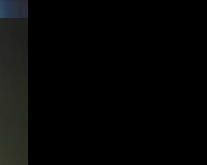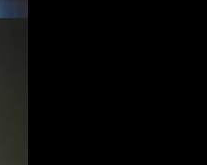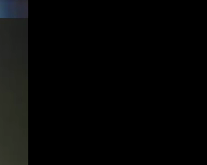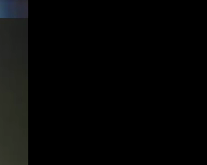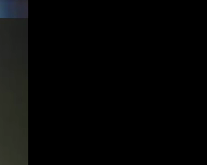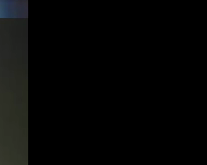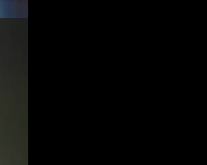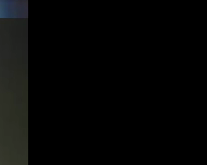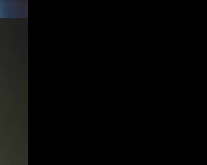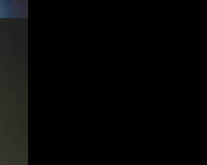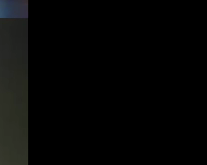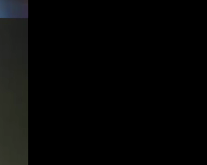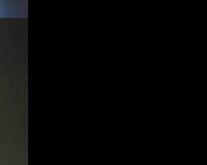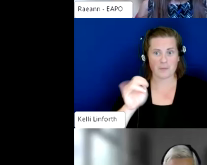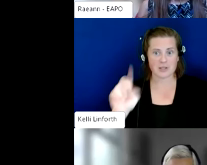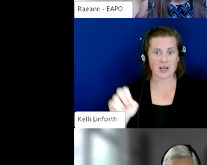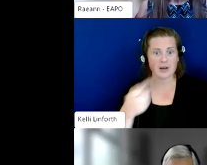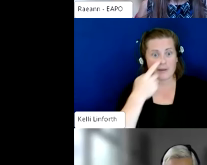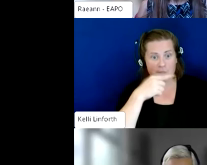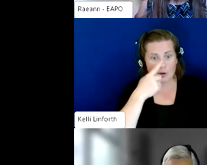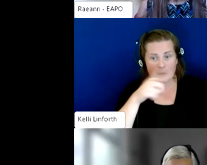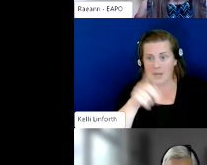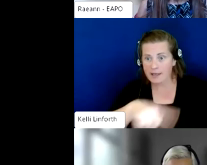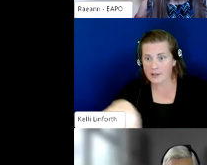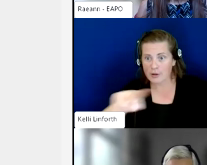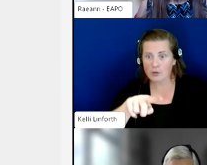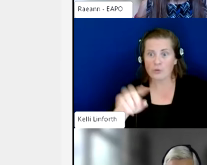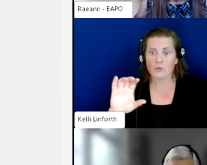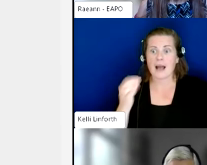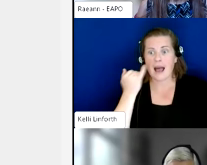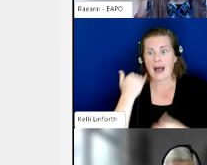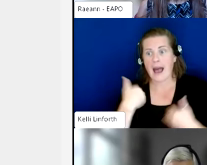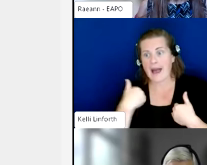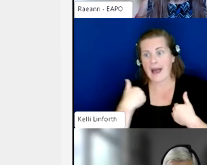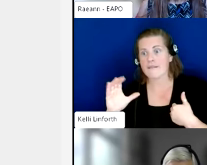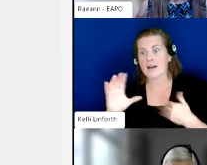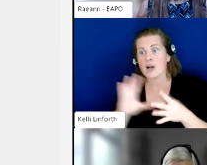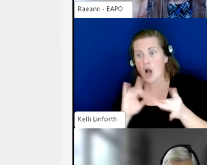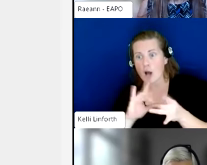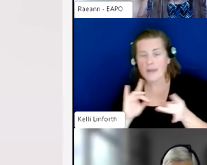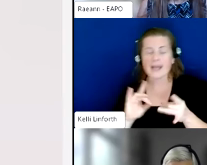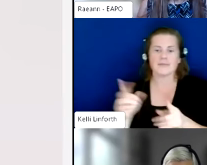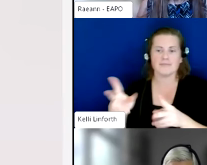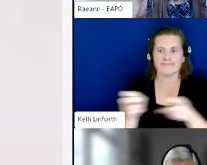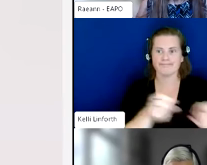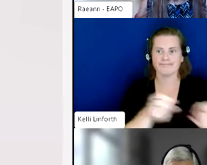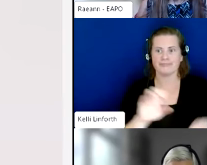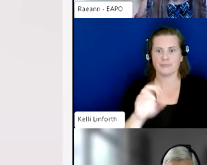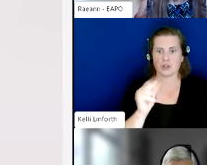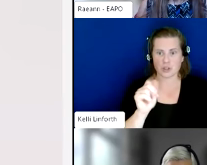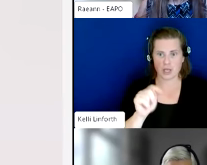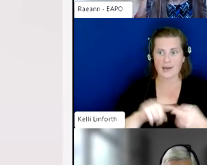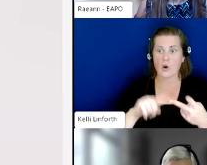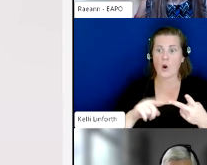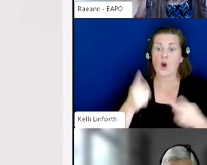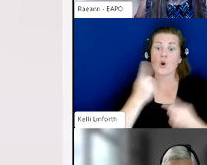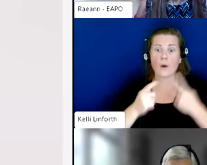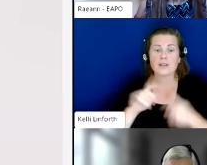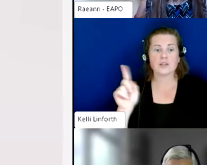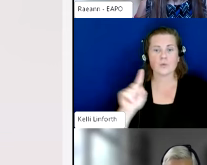reminder to put your comments in the chat box. And if you have any questions for Michelle, please put them in the Q&A box and we will address those at the end of the